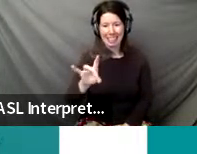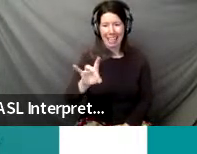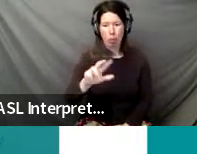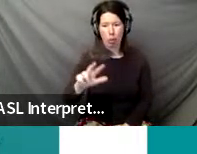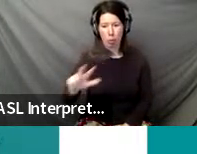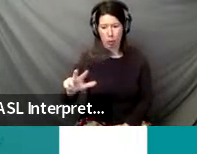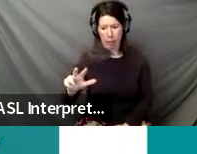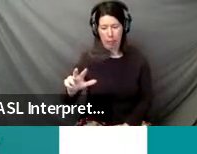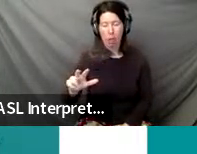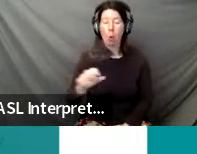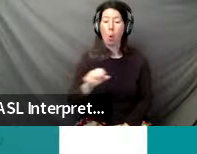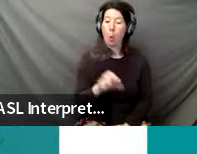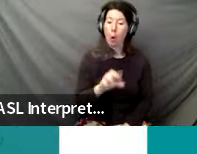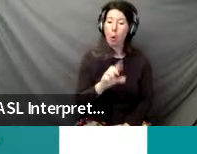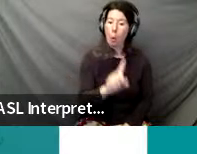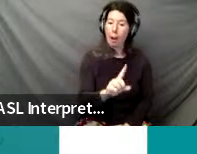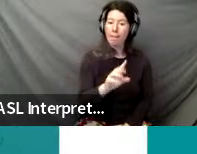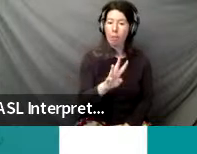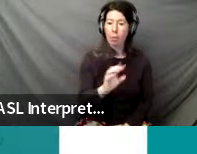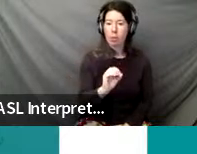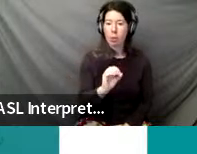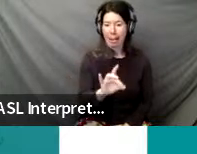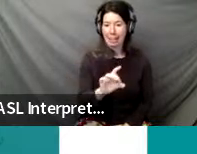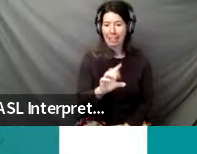1-669-900-6833 or